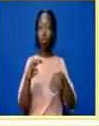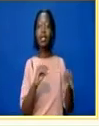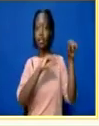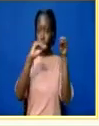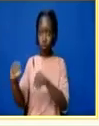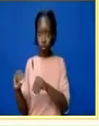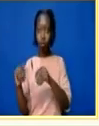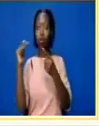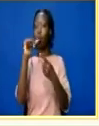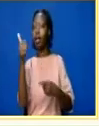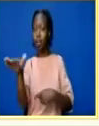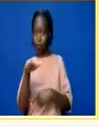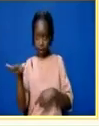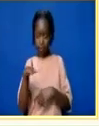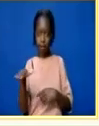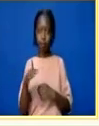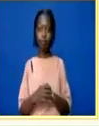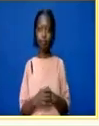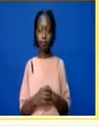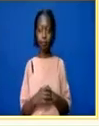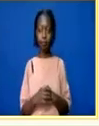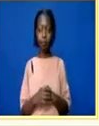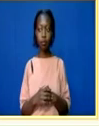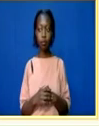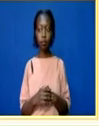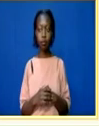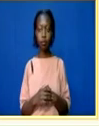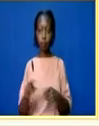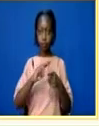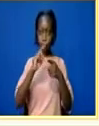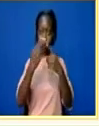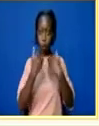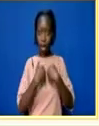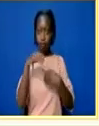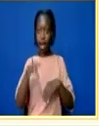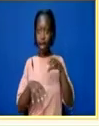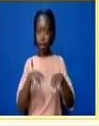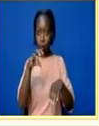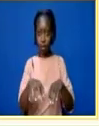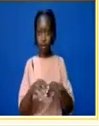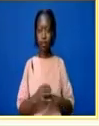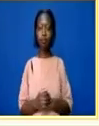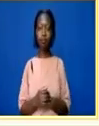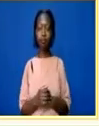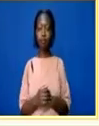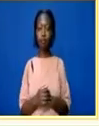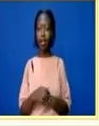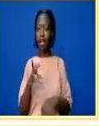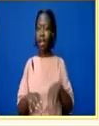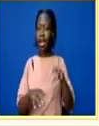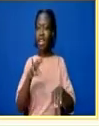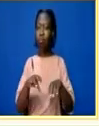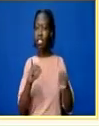particles and that top part of the ground of the yes. soil. Mm-hmm. Then we have animals. So how do animals carry